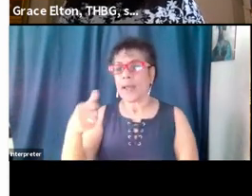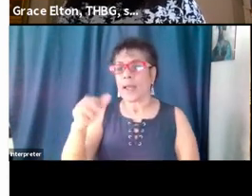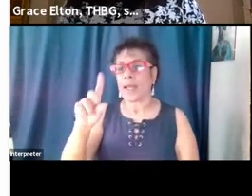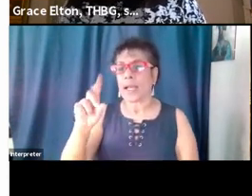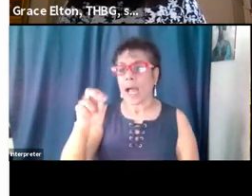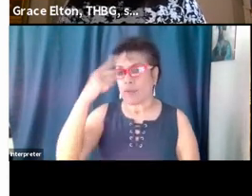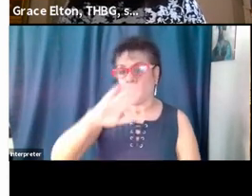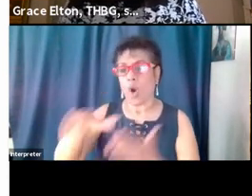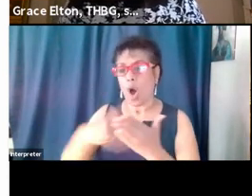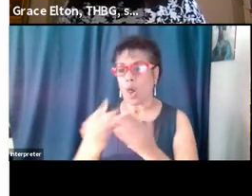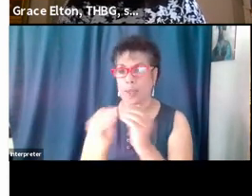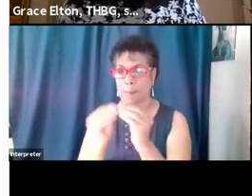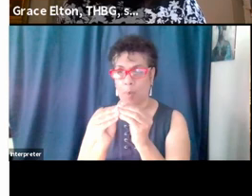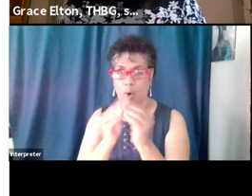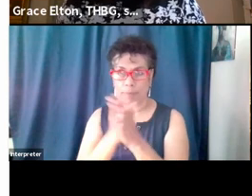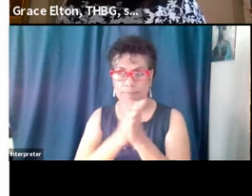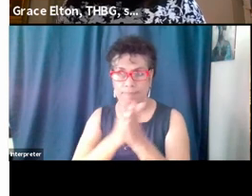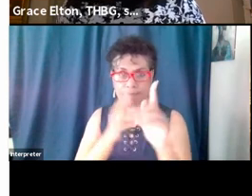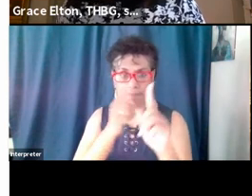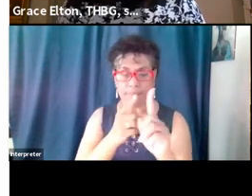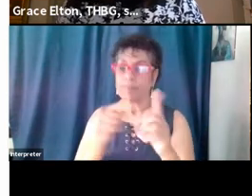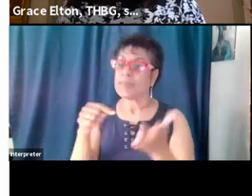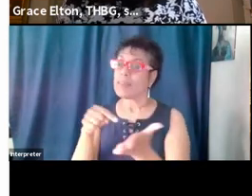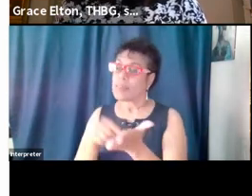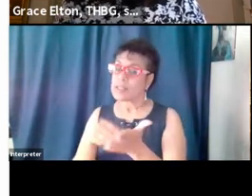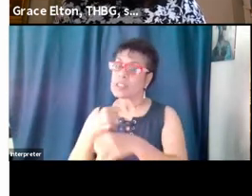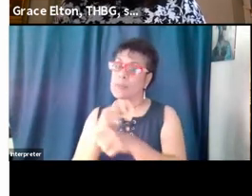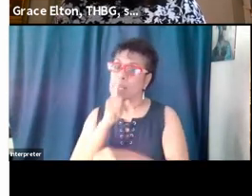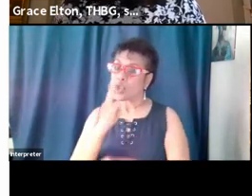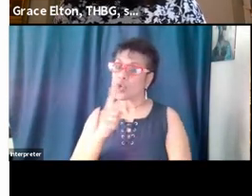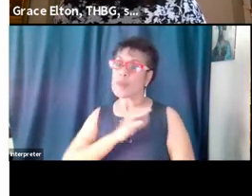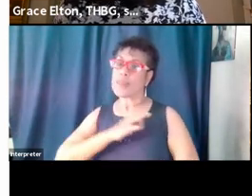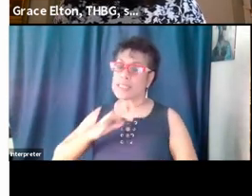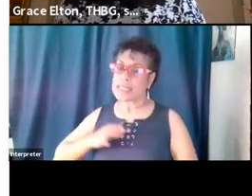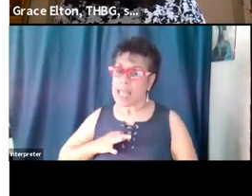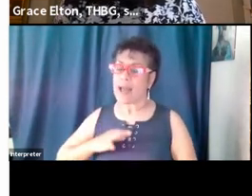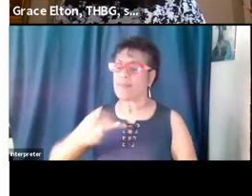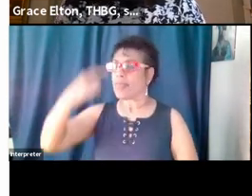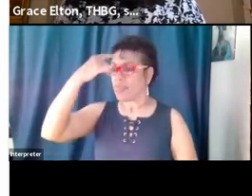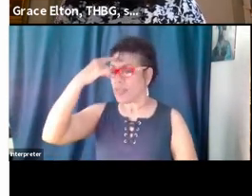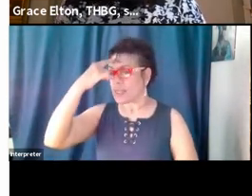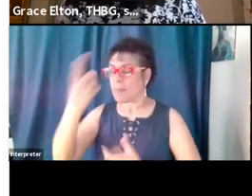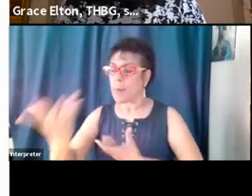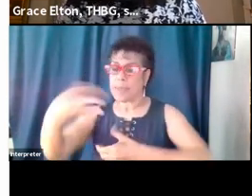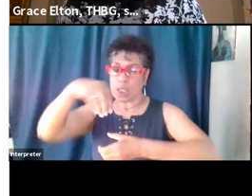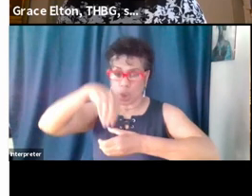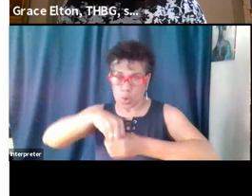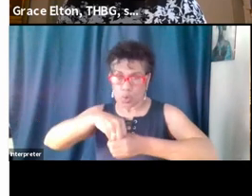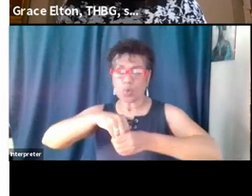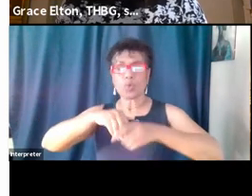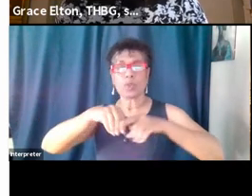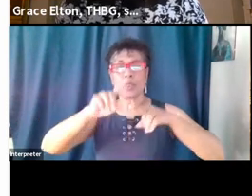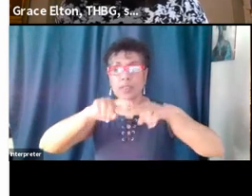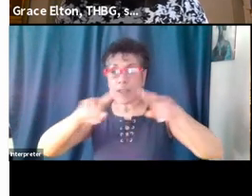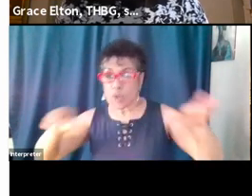towards. So together, all of these efforts ensure that our staff considers that inclusivity, diversity, equity, and